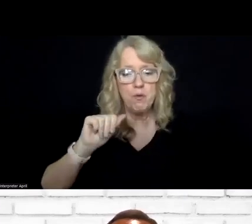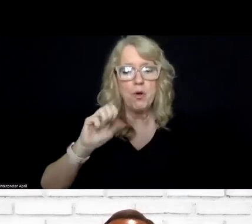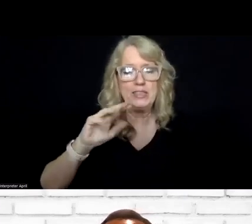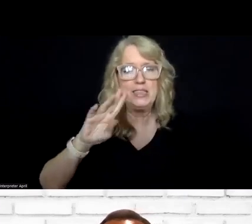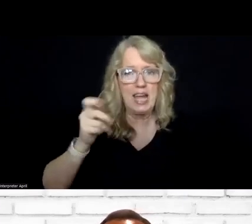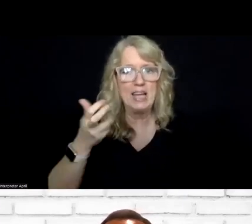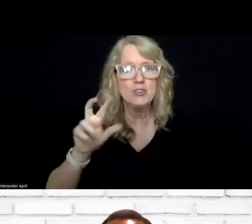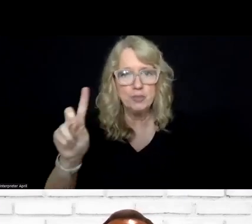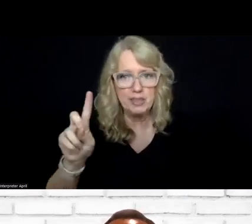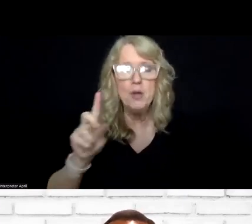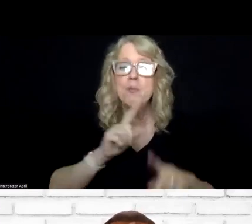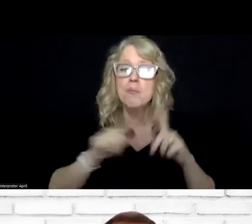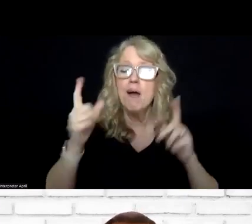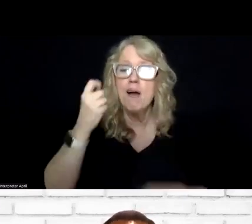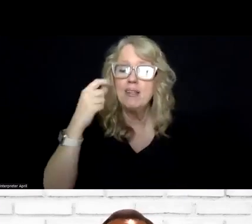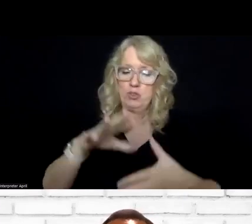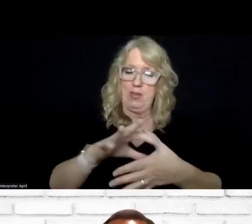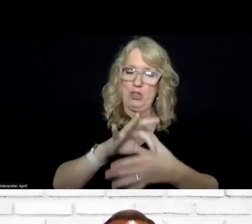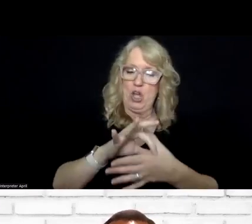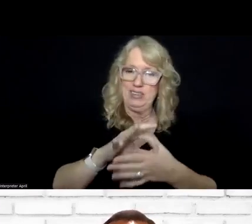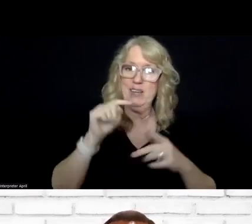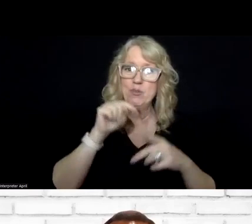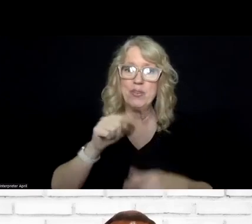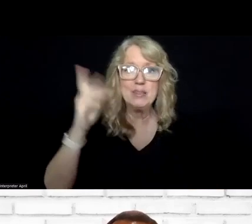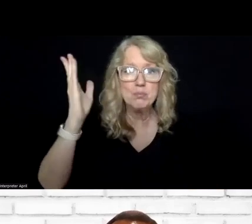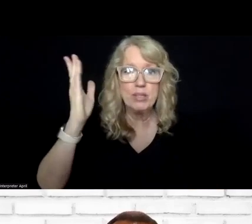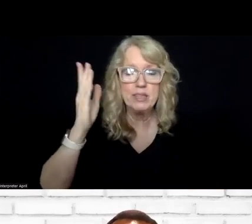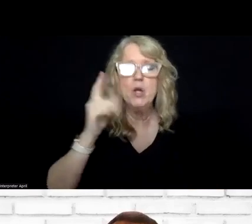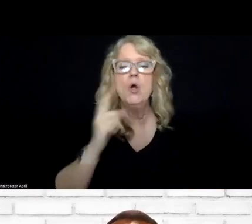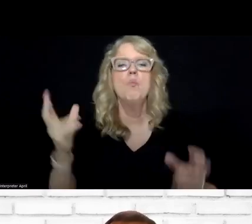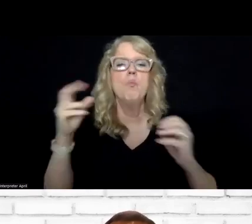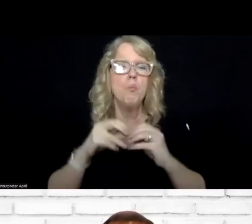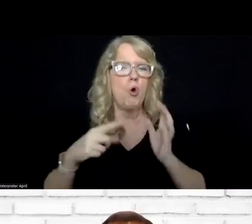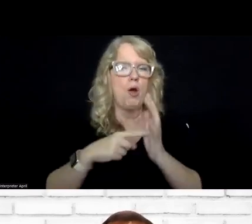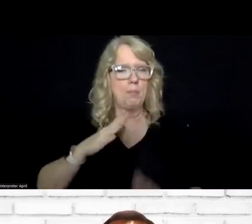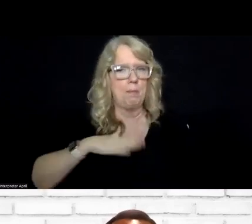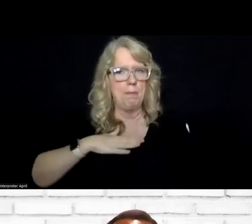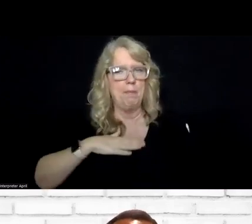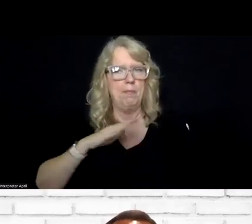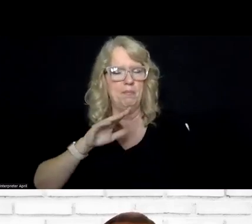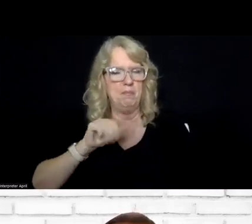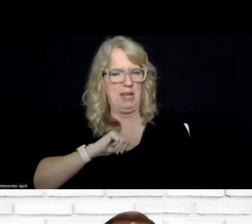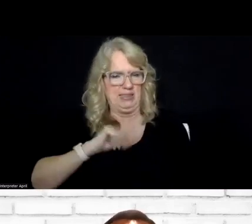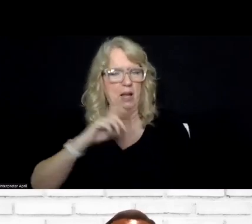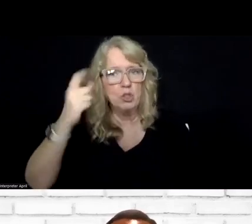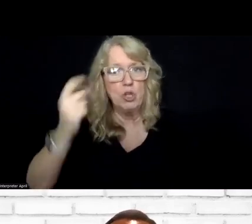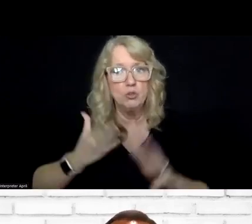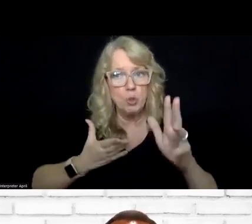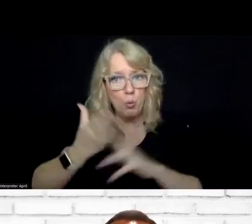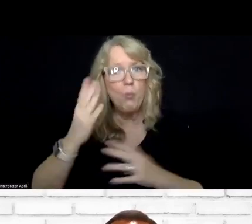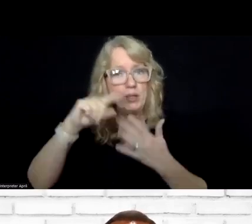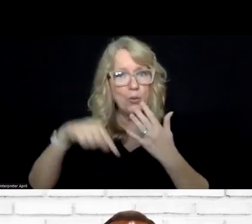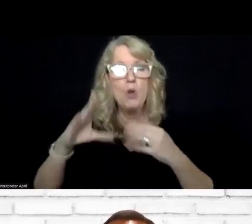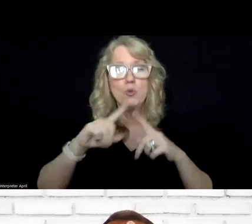do want you to know that the content of this particular presentation is more reflective of myself. And you'll see as we go through this that